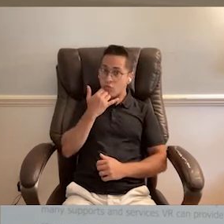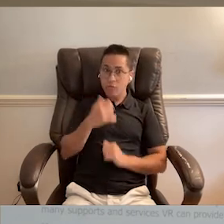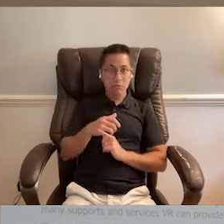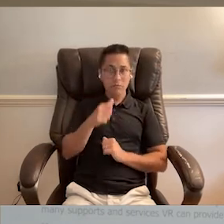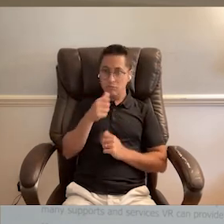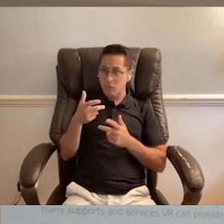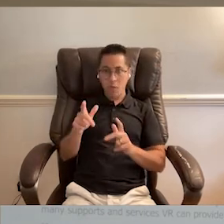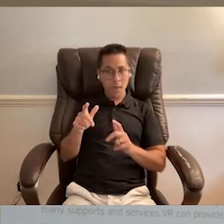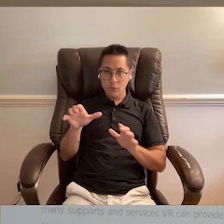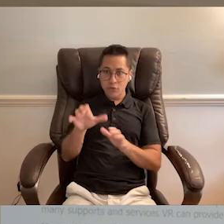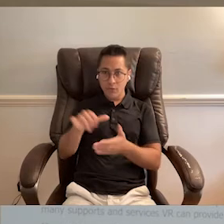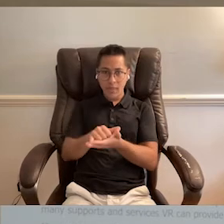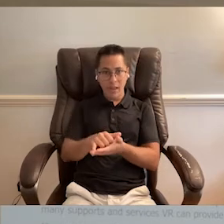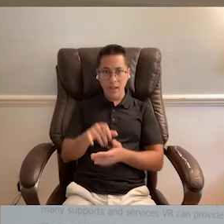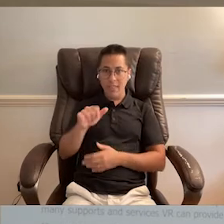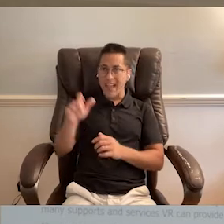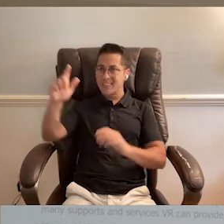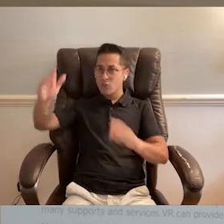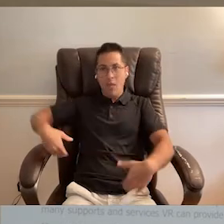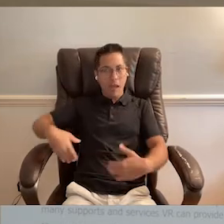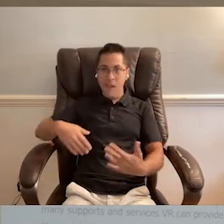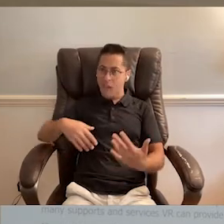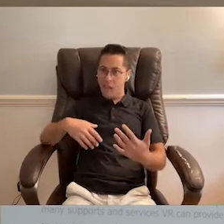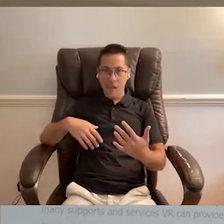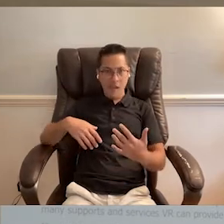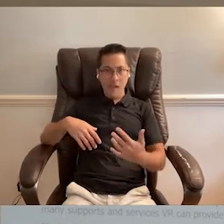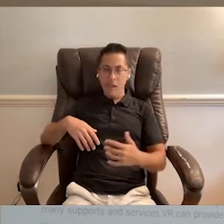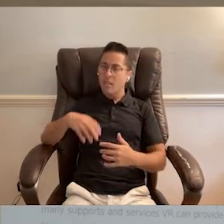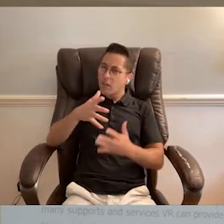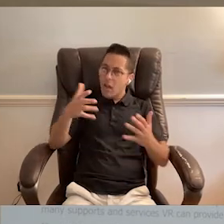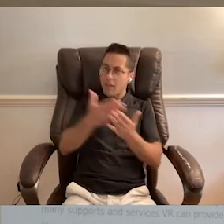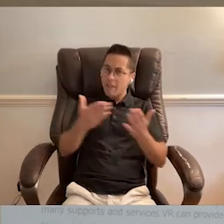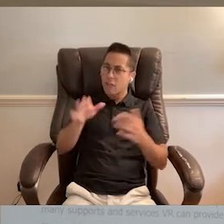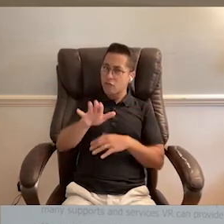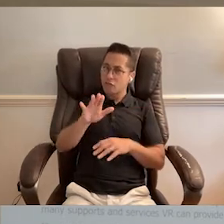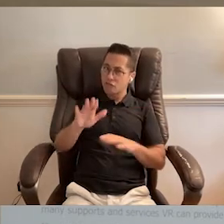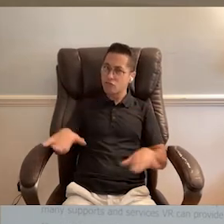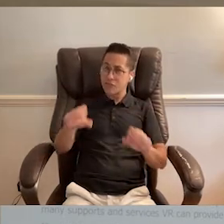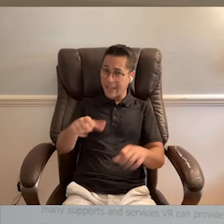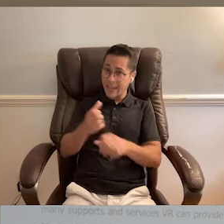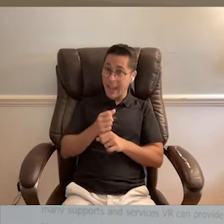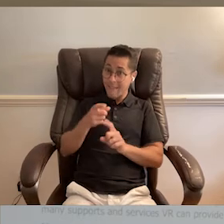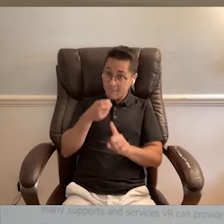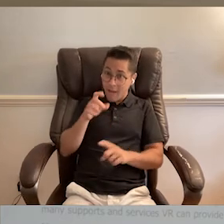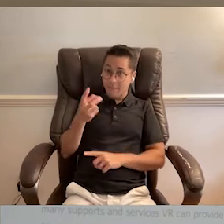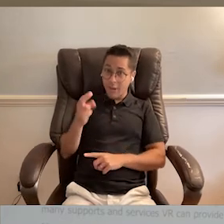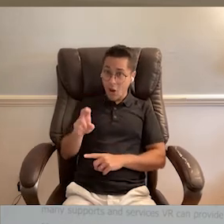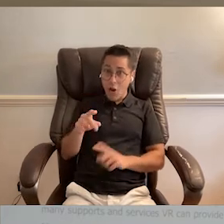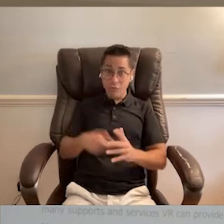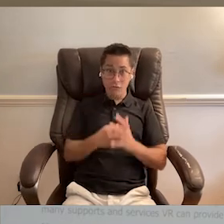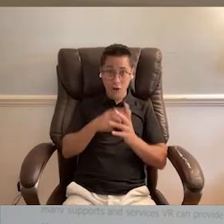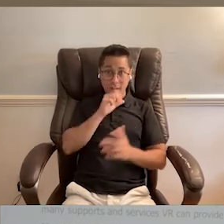That's too late. There's a lot of things your children can get from VR starting as early as